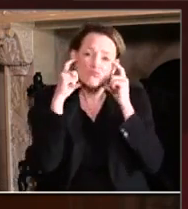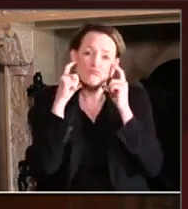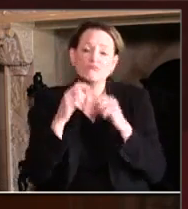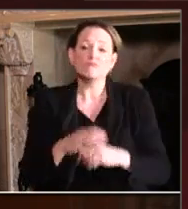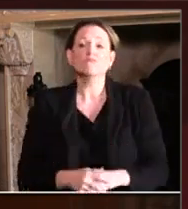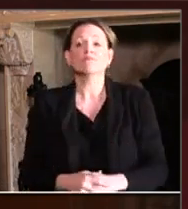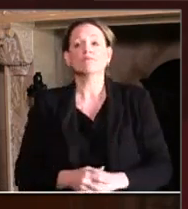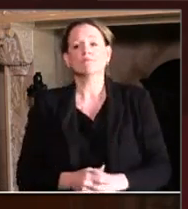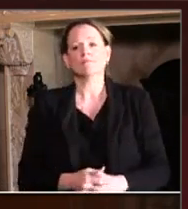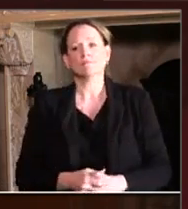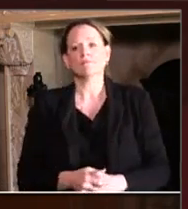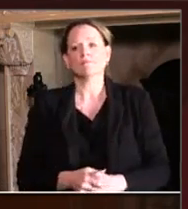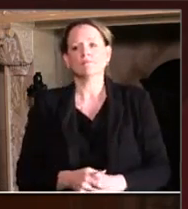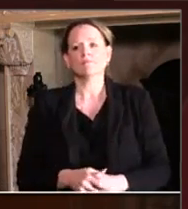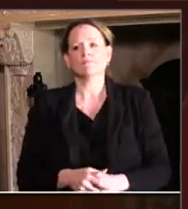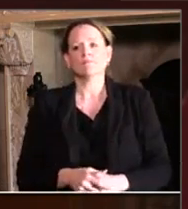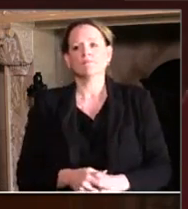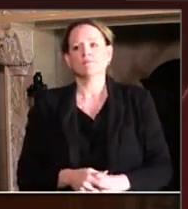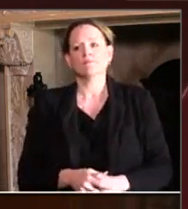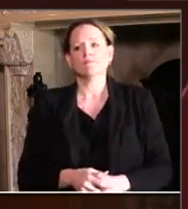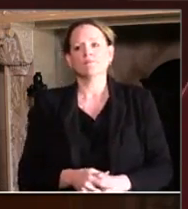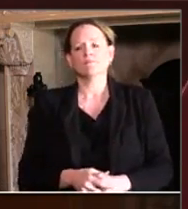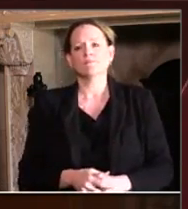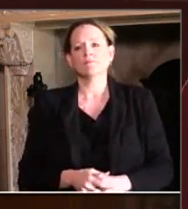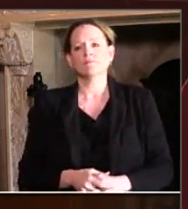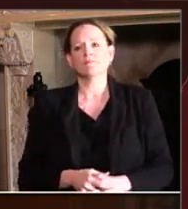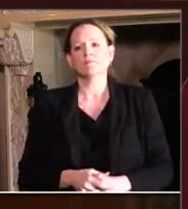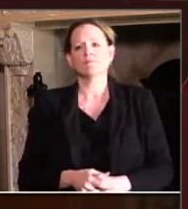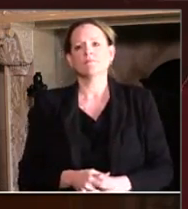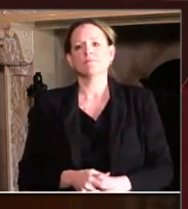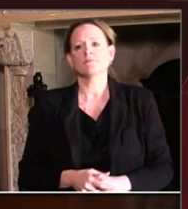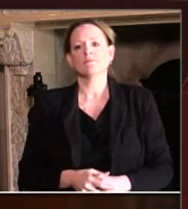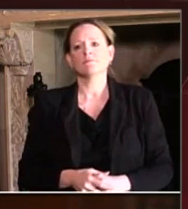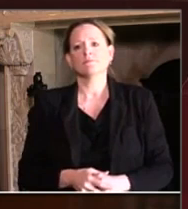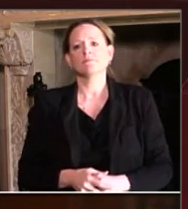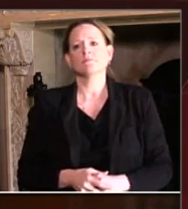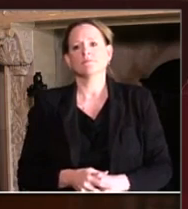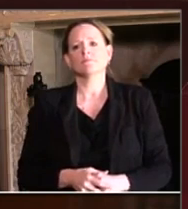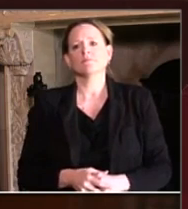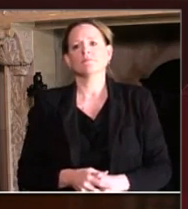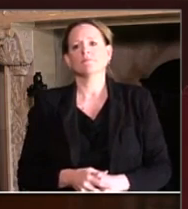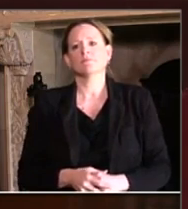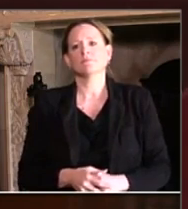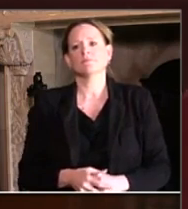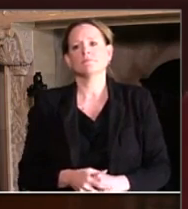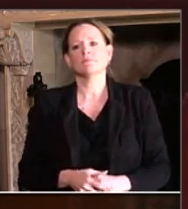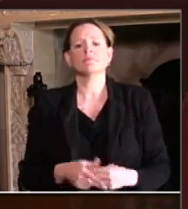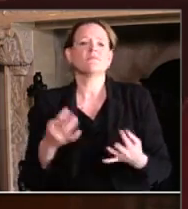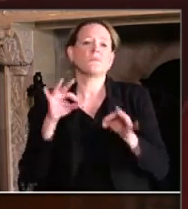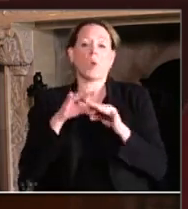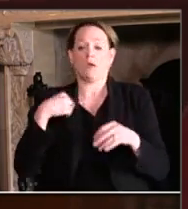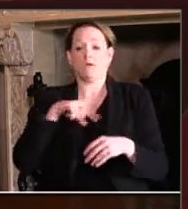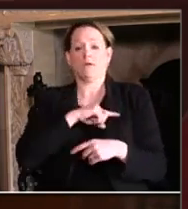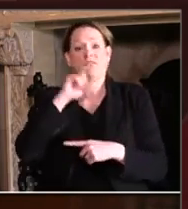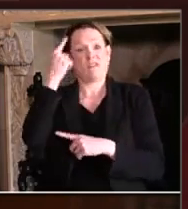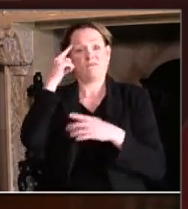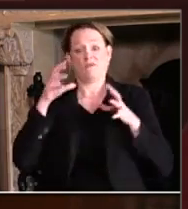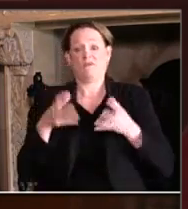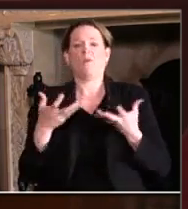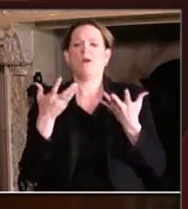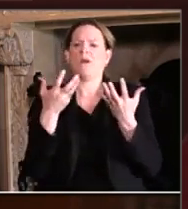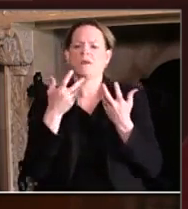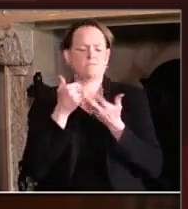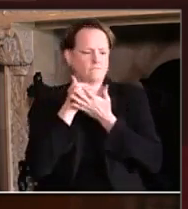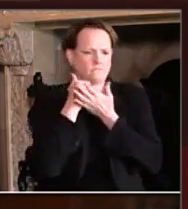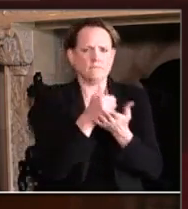local governments are really stepping up. That's why today we launched the Roots to Recovery Local Government AIDS